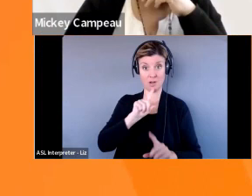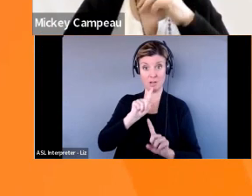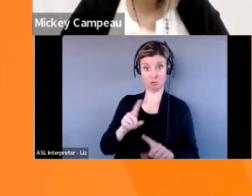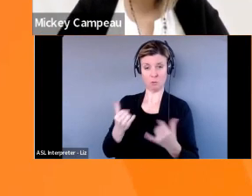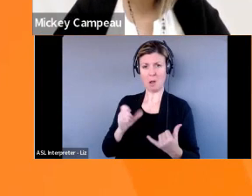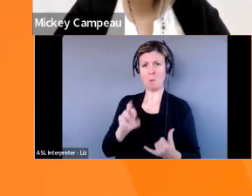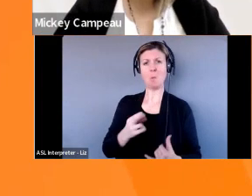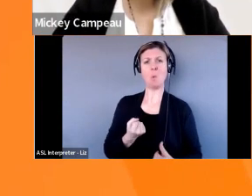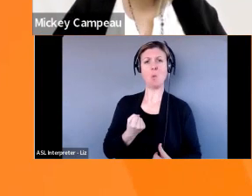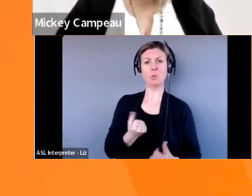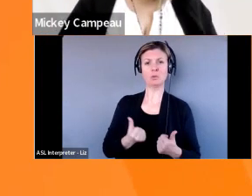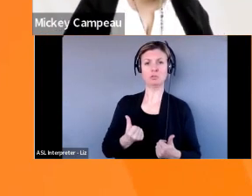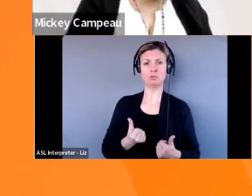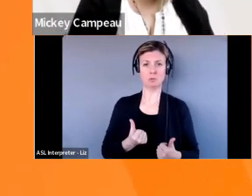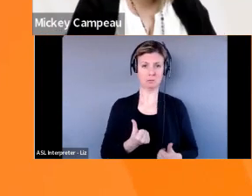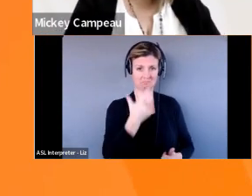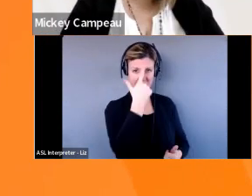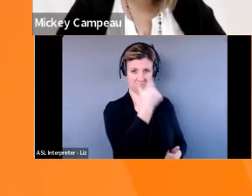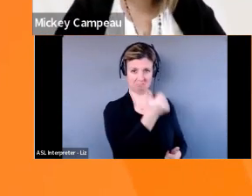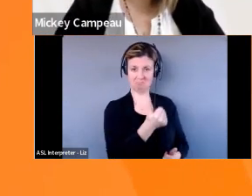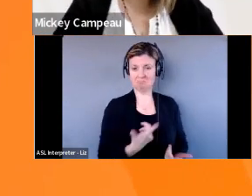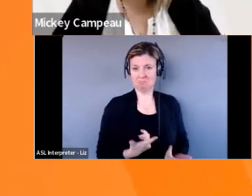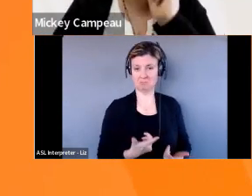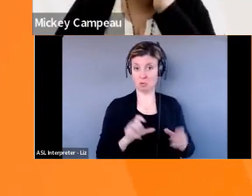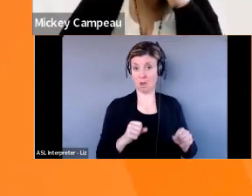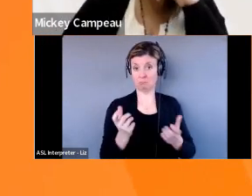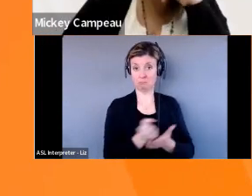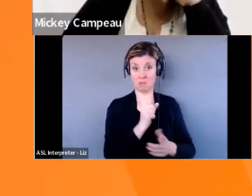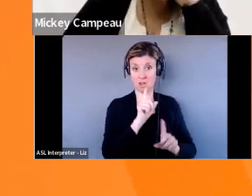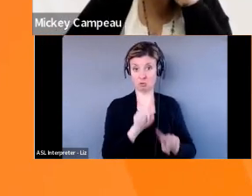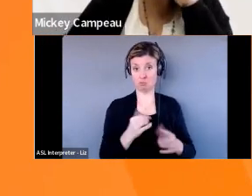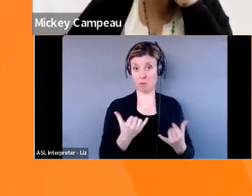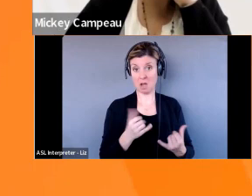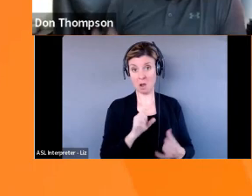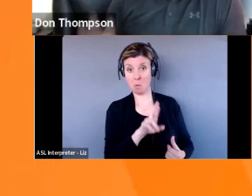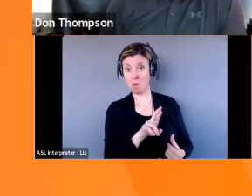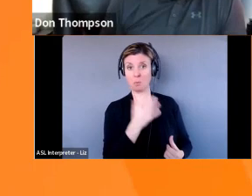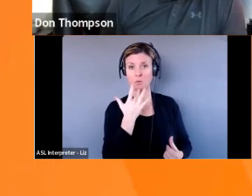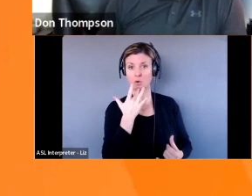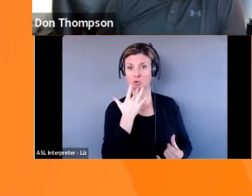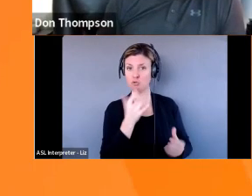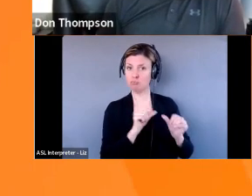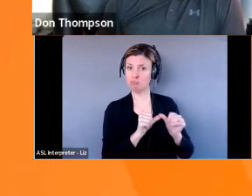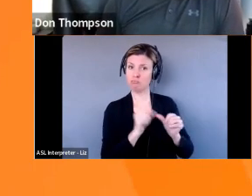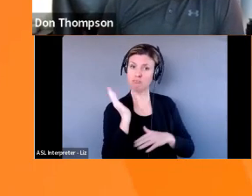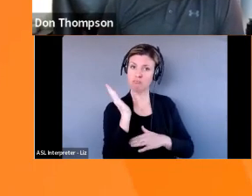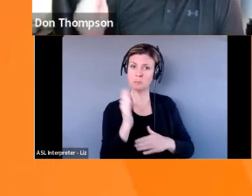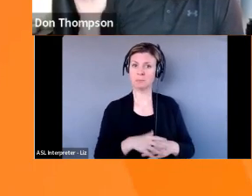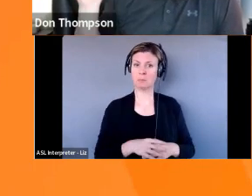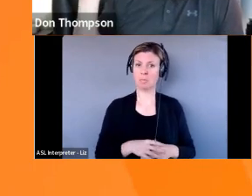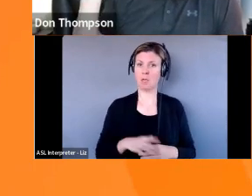Up to you. If I can answer it now. Fits right now, or if you want to talk about different kind of. Yeah, I can answer